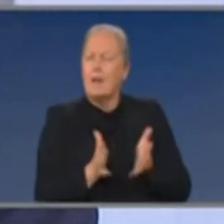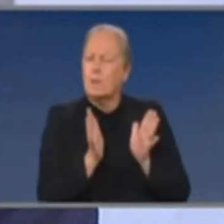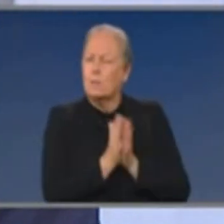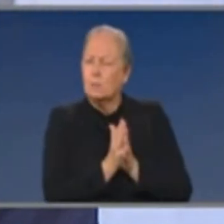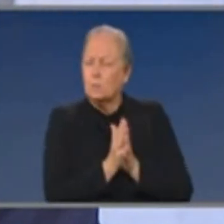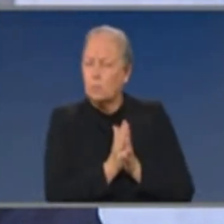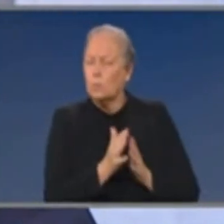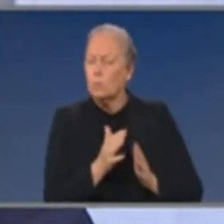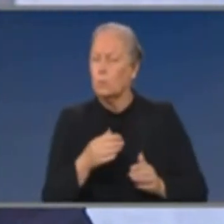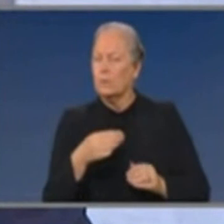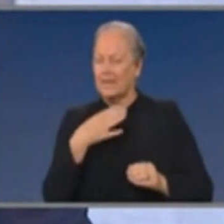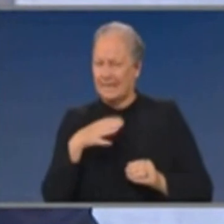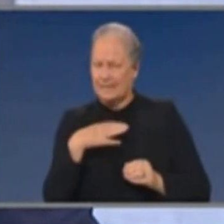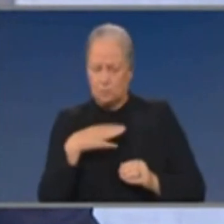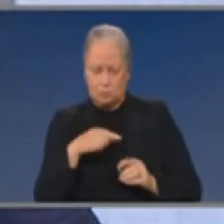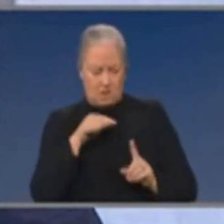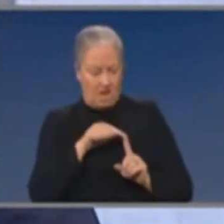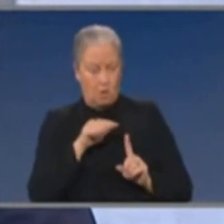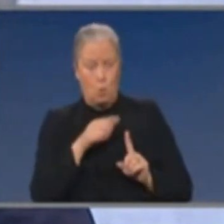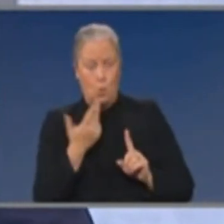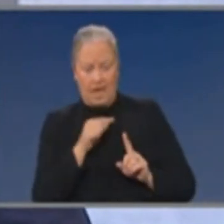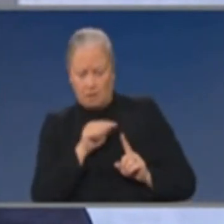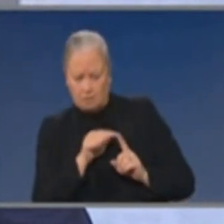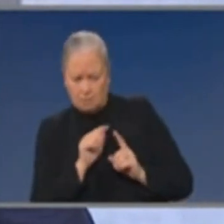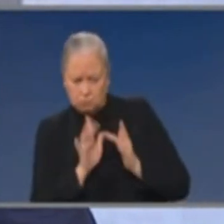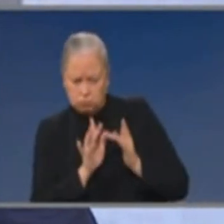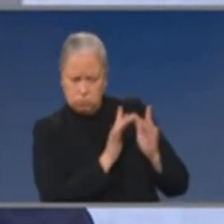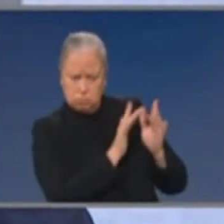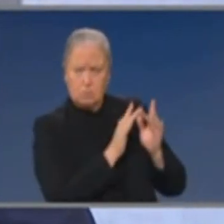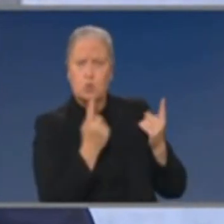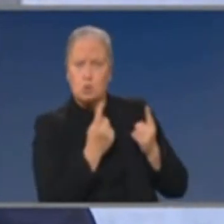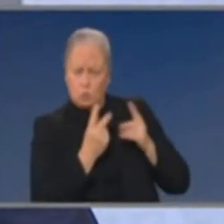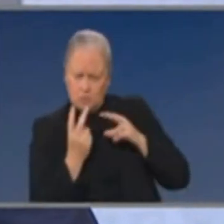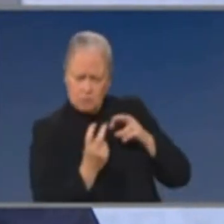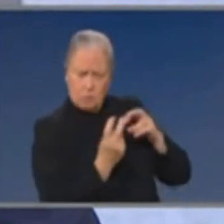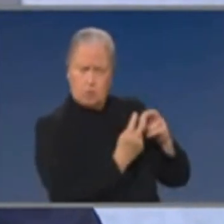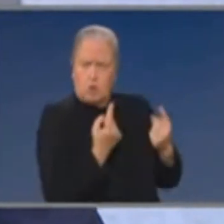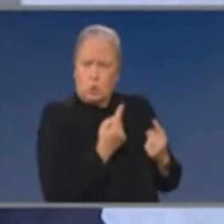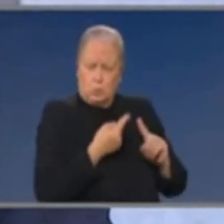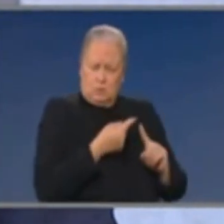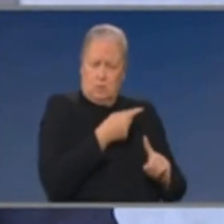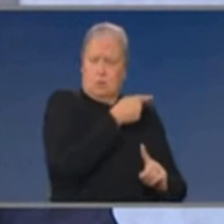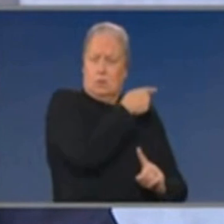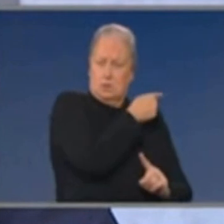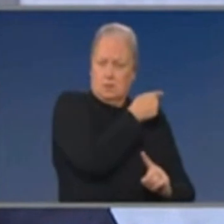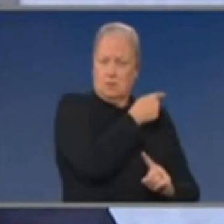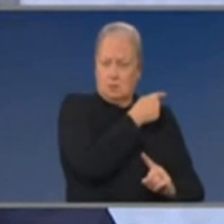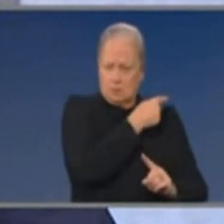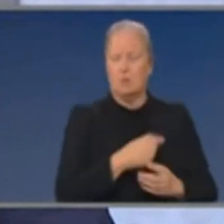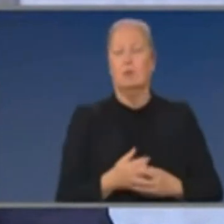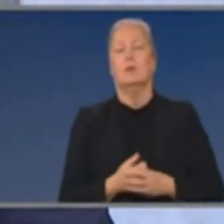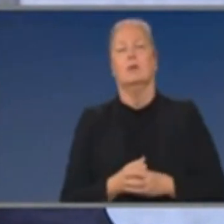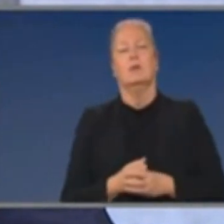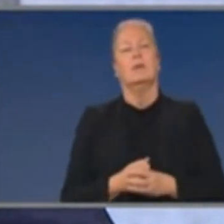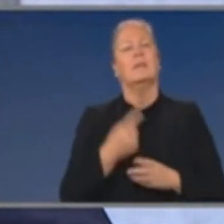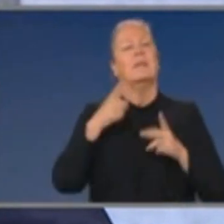appropriately traced on contacts. Then that is your first defence against the very things that you're talking about, that people don't get in the truck in the